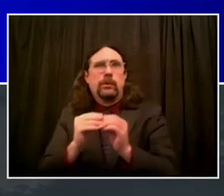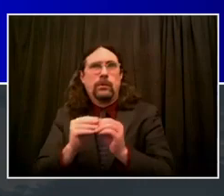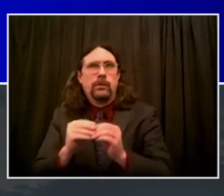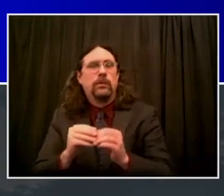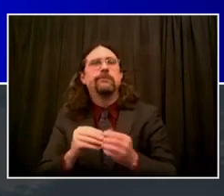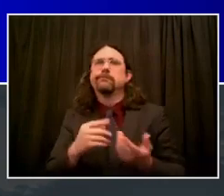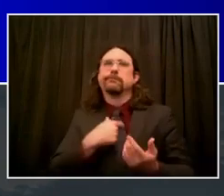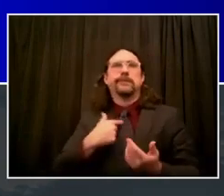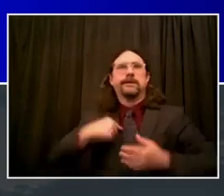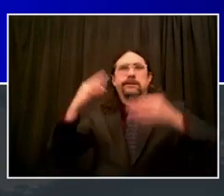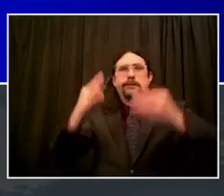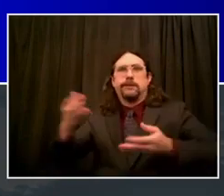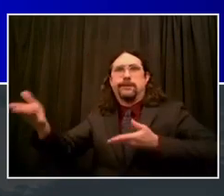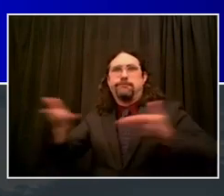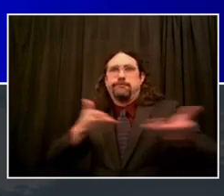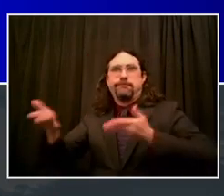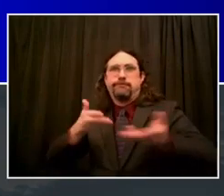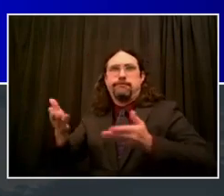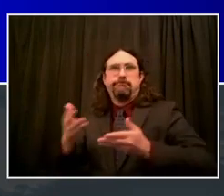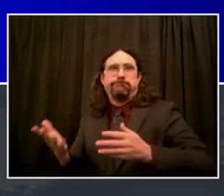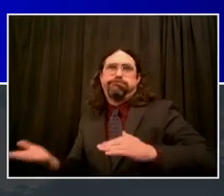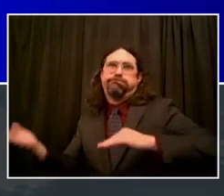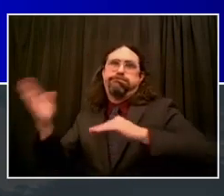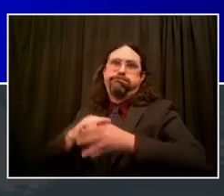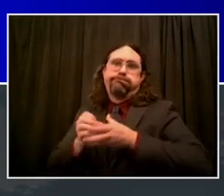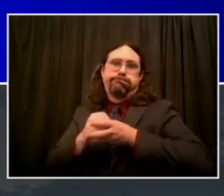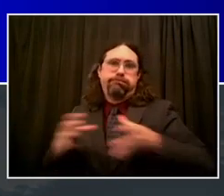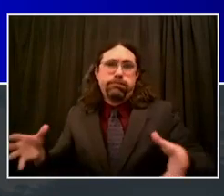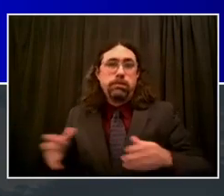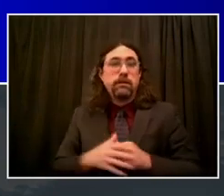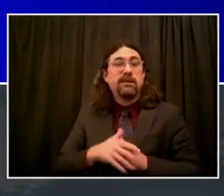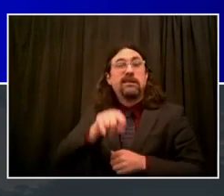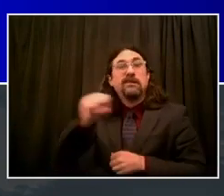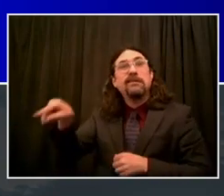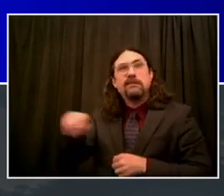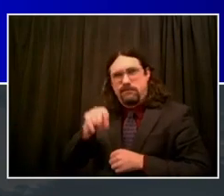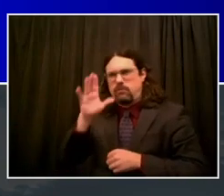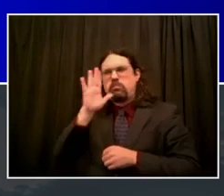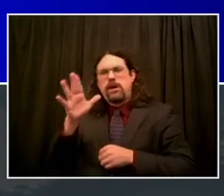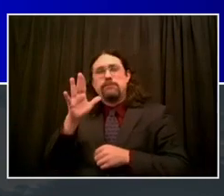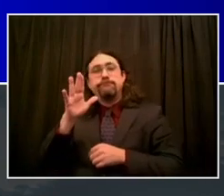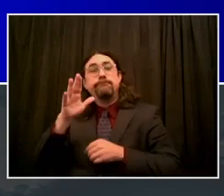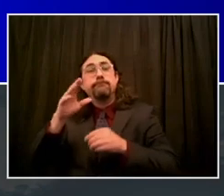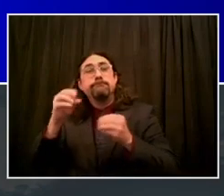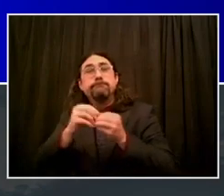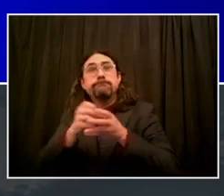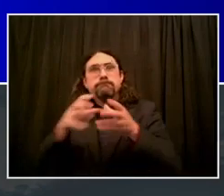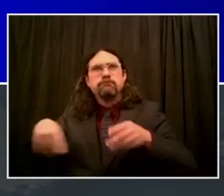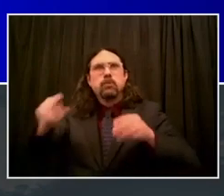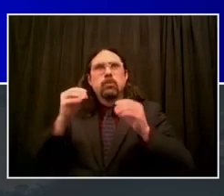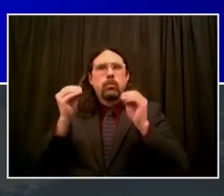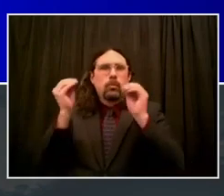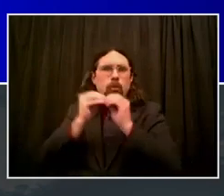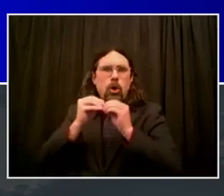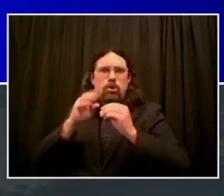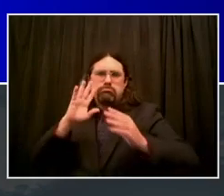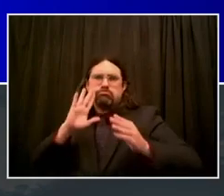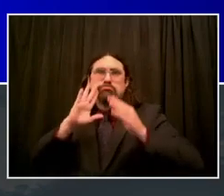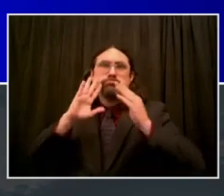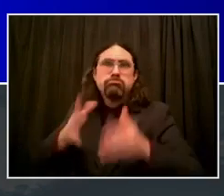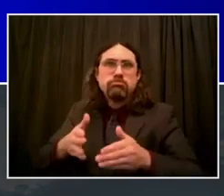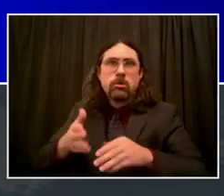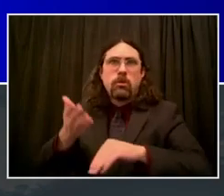June. And this means 10 to 15 new staff at each site, deep into communities and having a big impact through the summer into